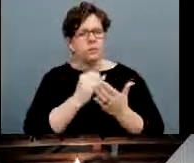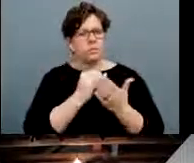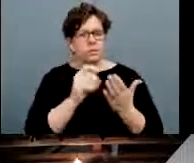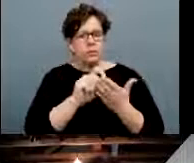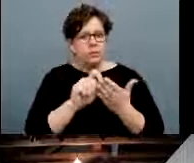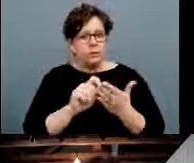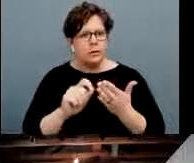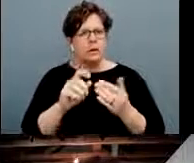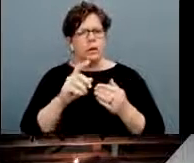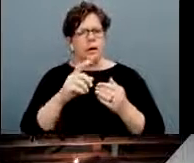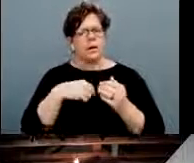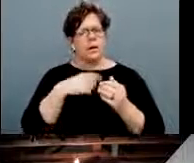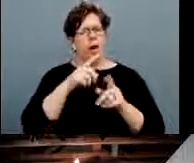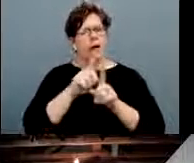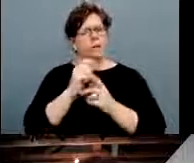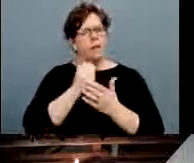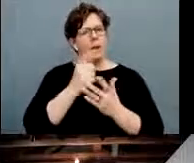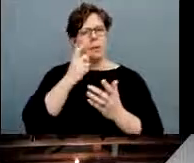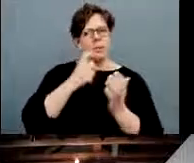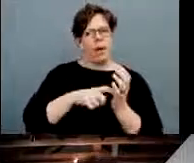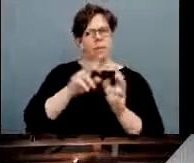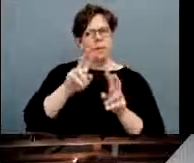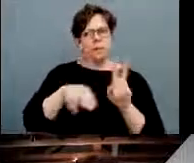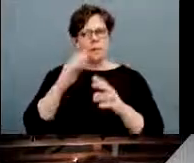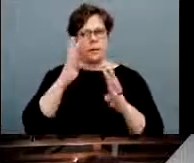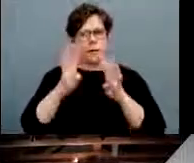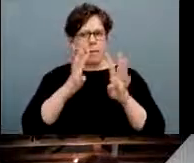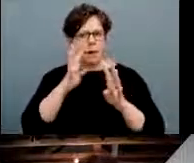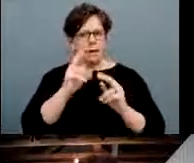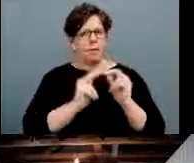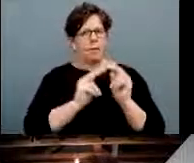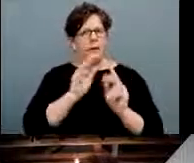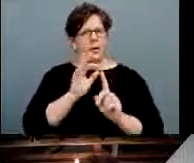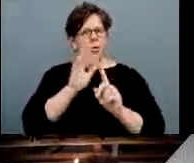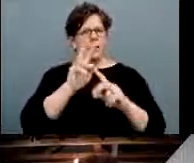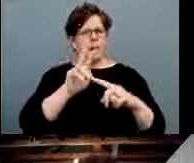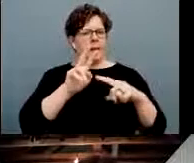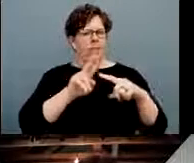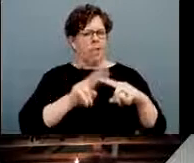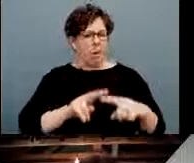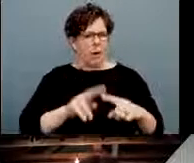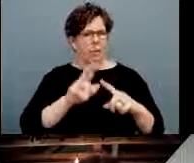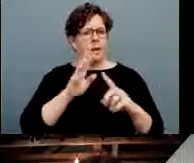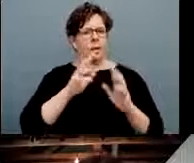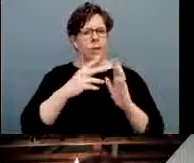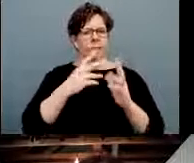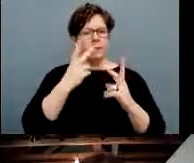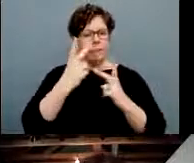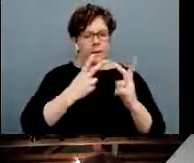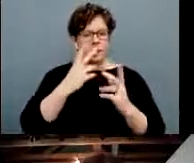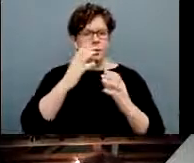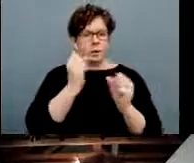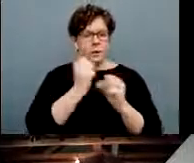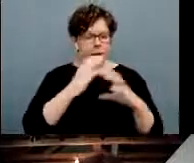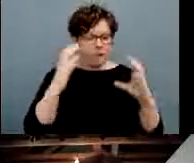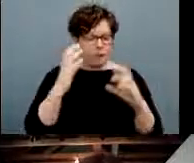his observation and imagination built a unique vocabulary of visual imagery that he used throughout his life. And just a note,